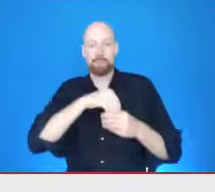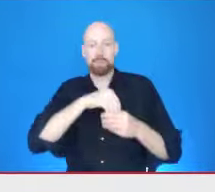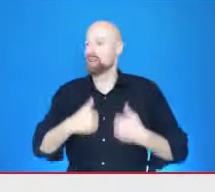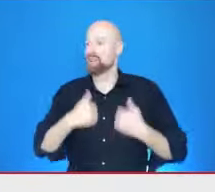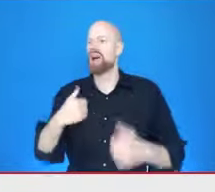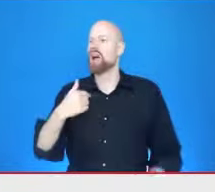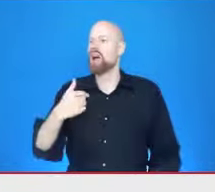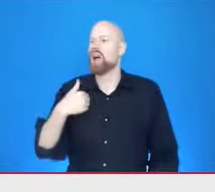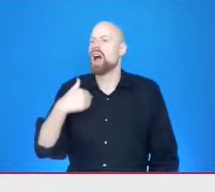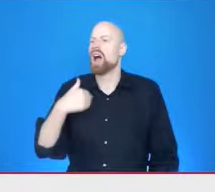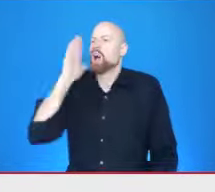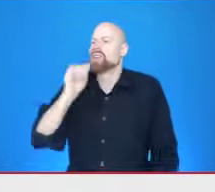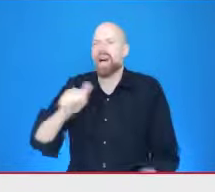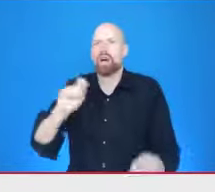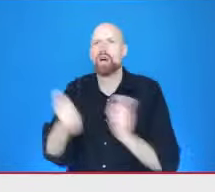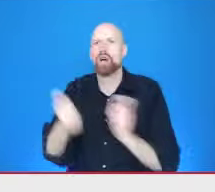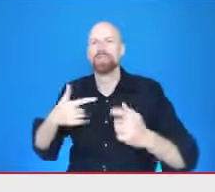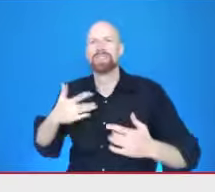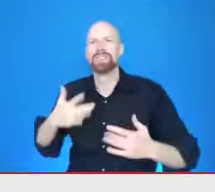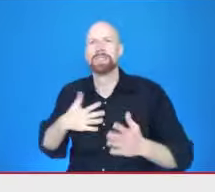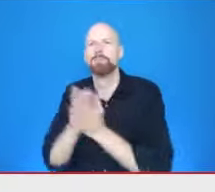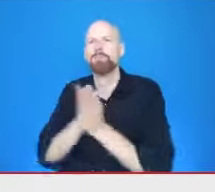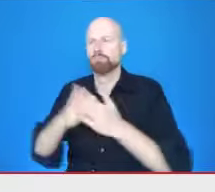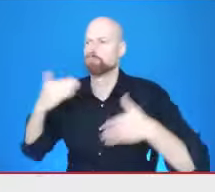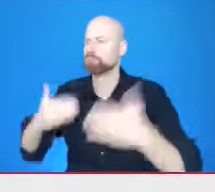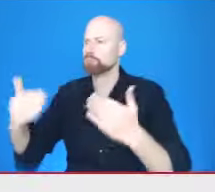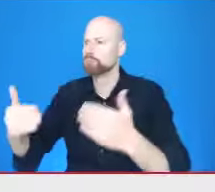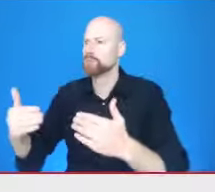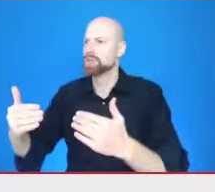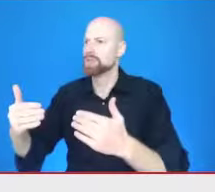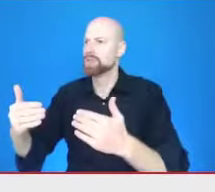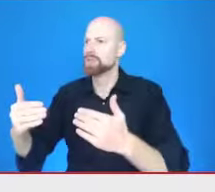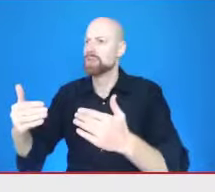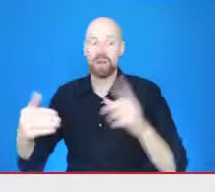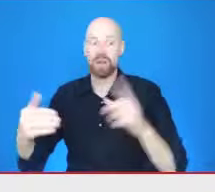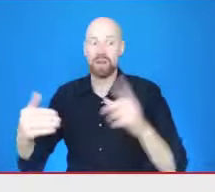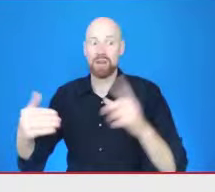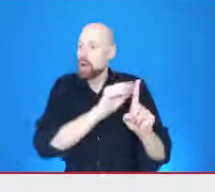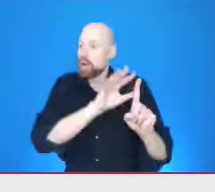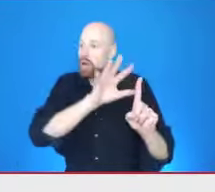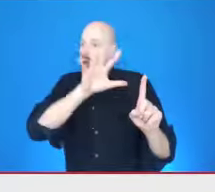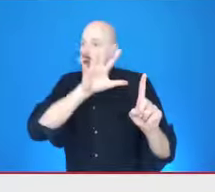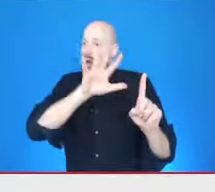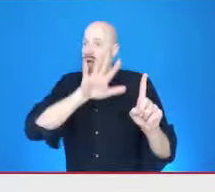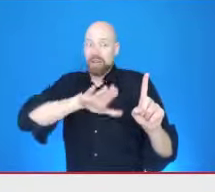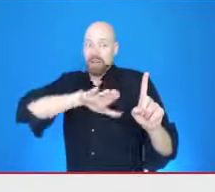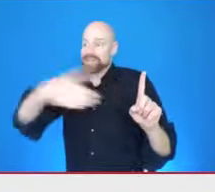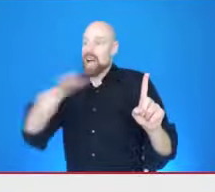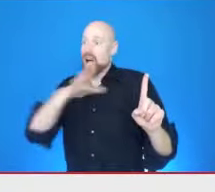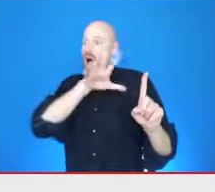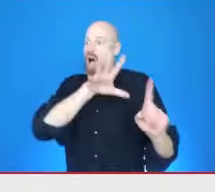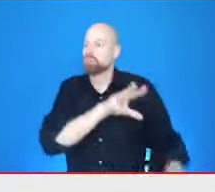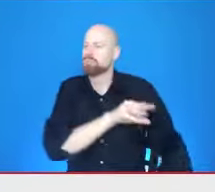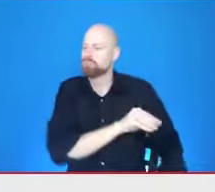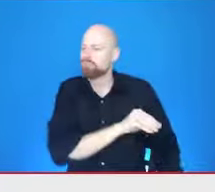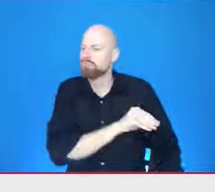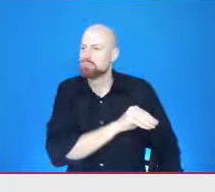to someone can be one of the hardest things, you never know. Someone may need to hear exactly the words that you're afraid to